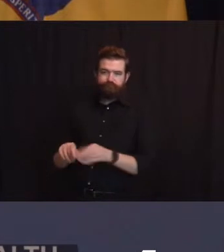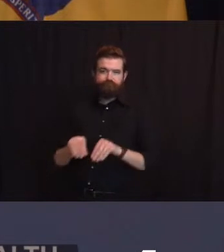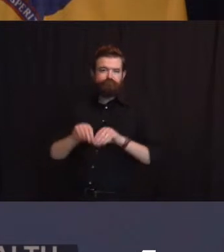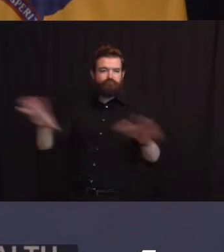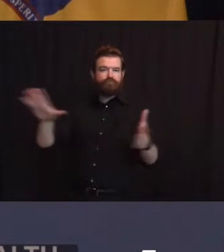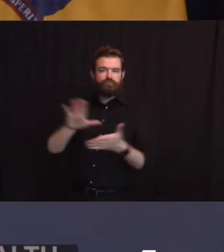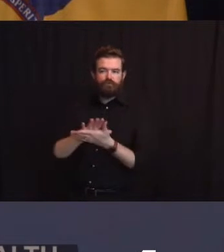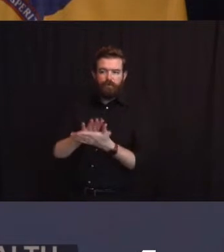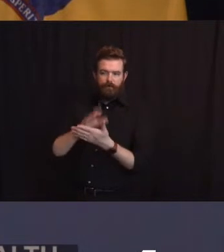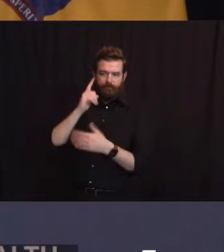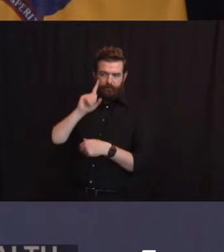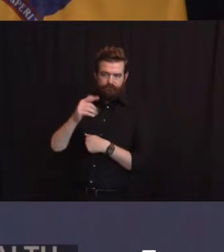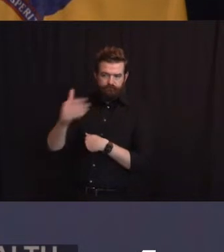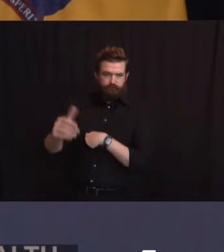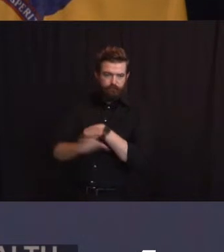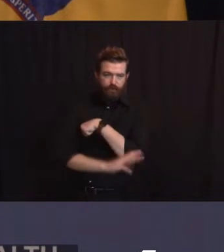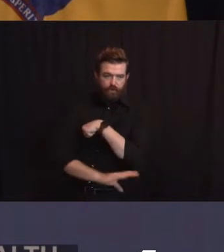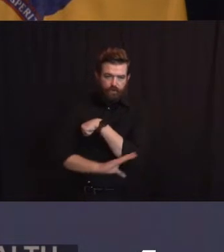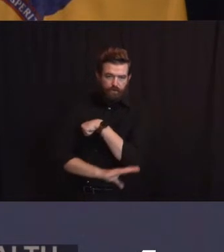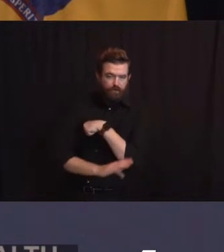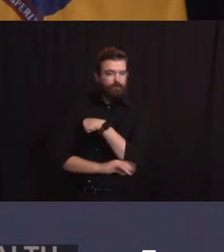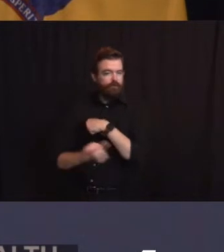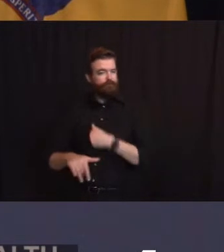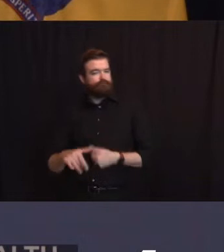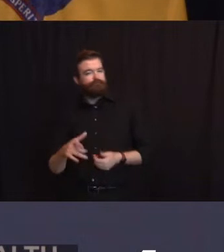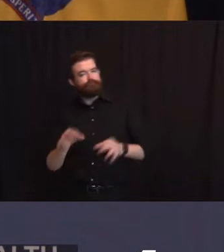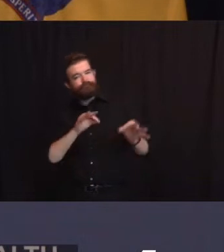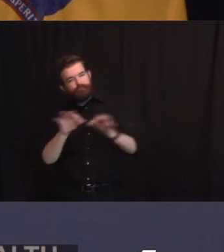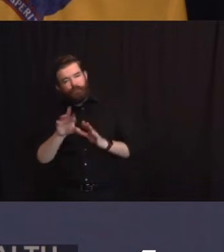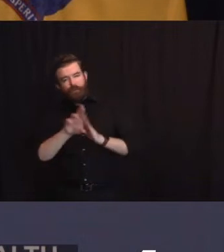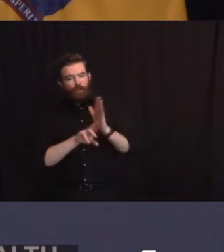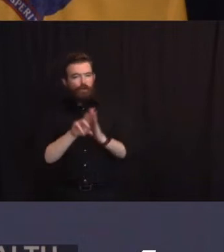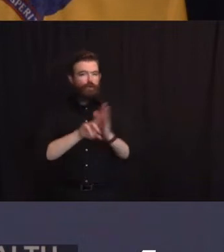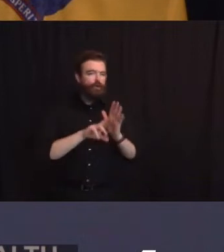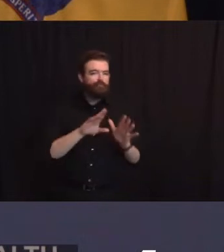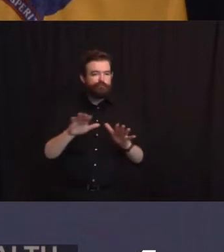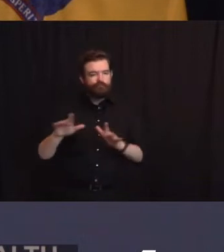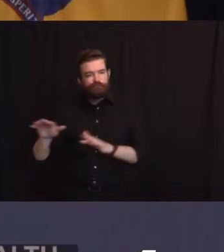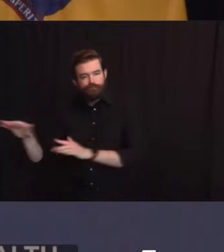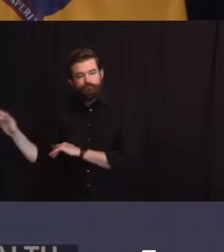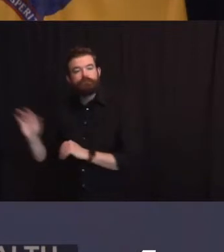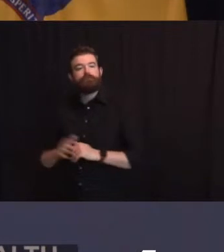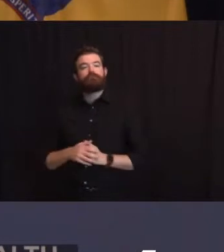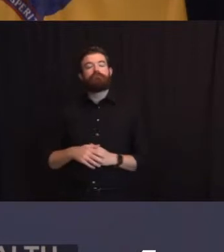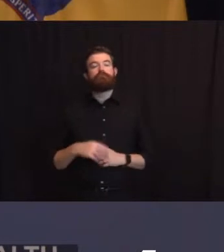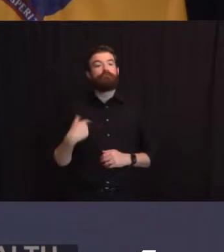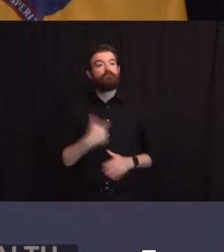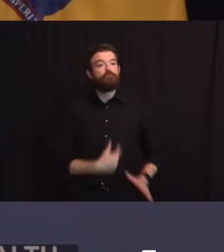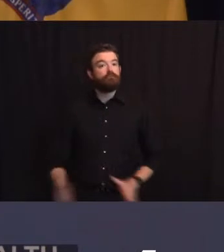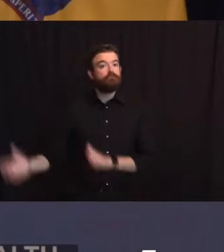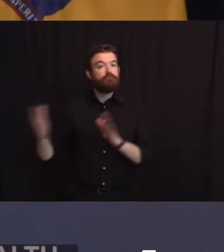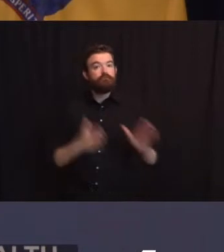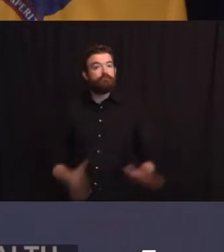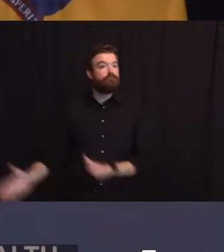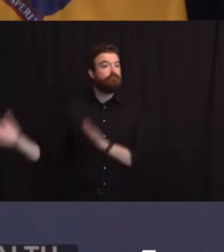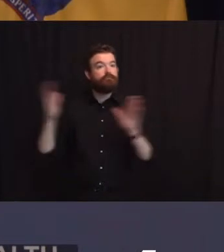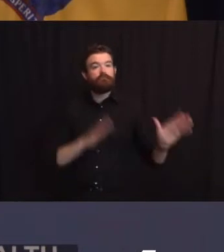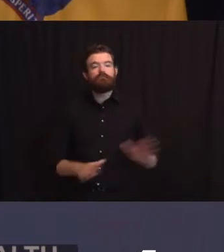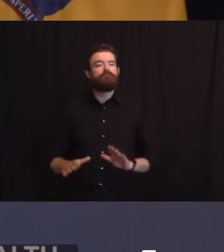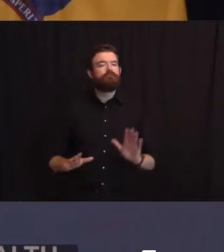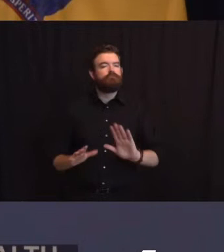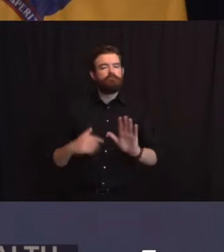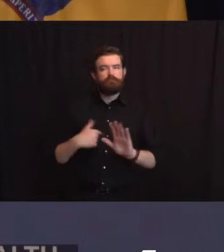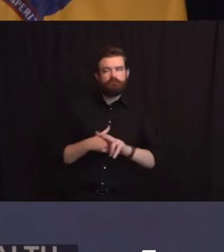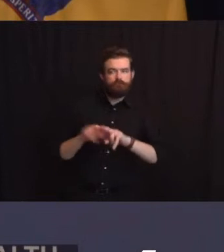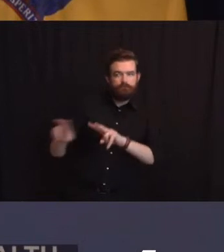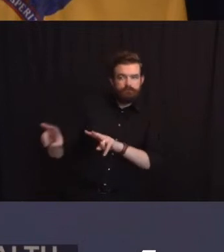virus, we've said this a lot, the virus dictates the terms, not us. Even then, we amended it over the course of the